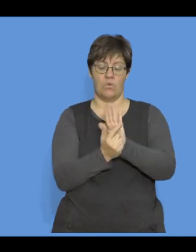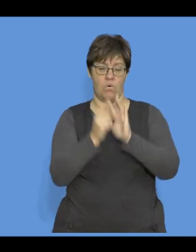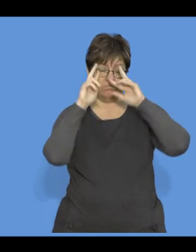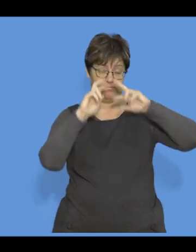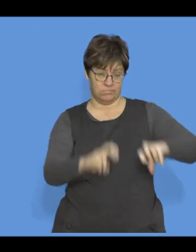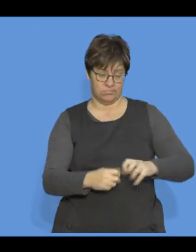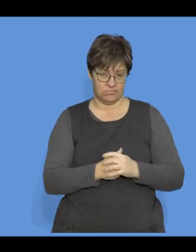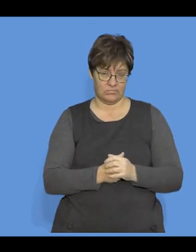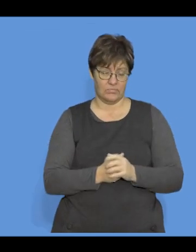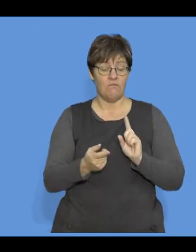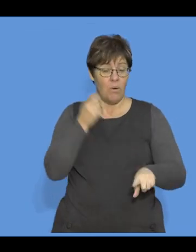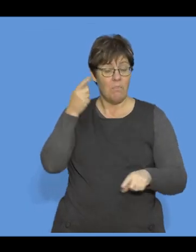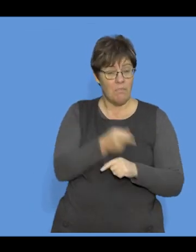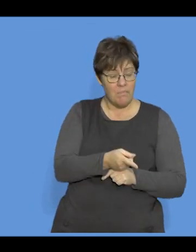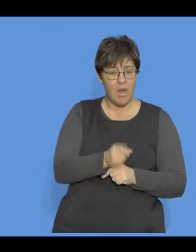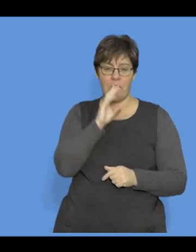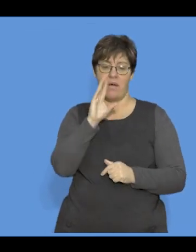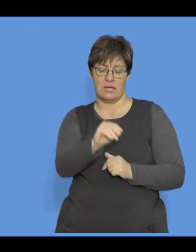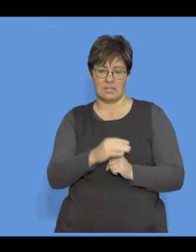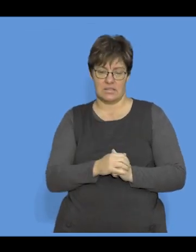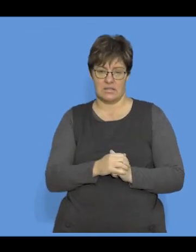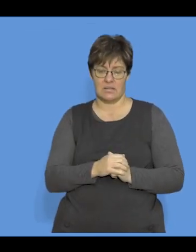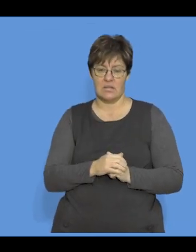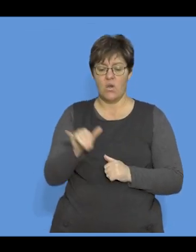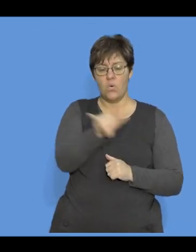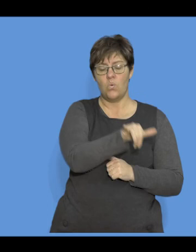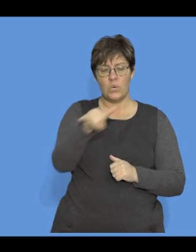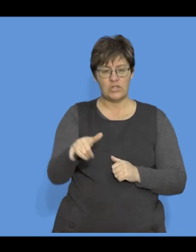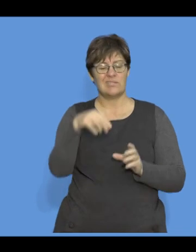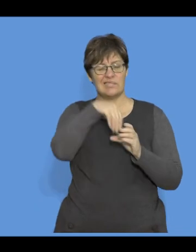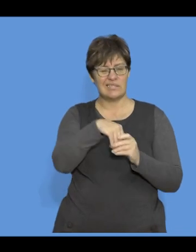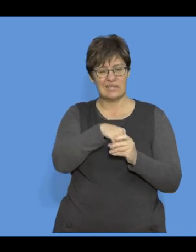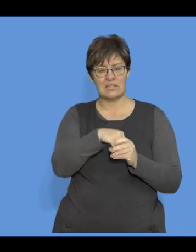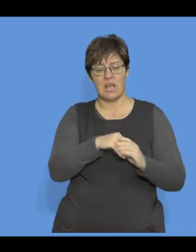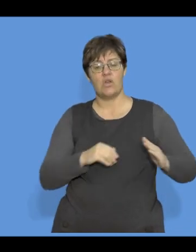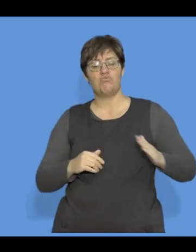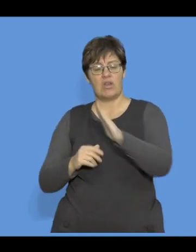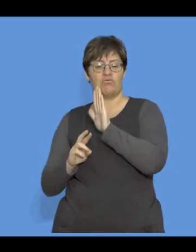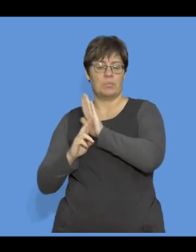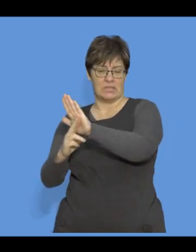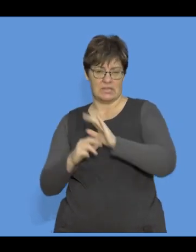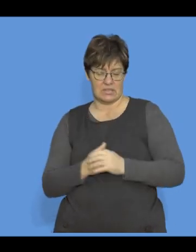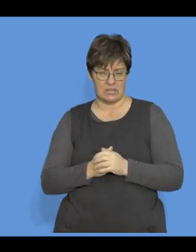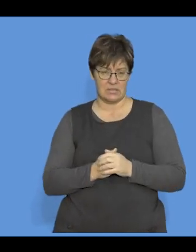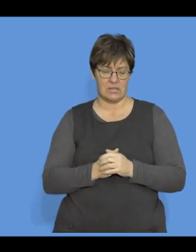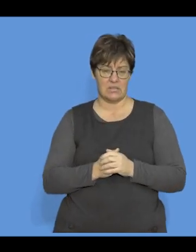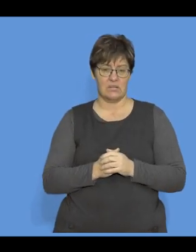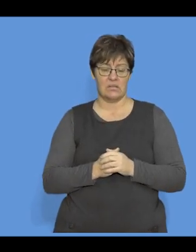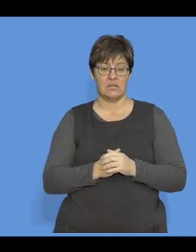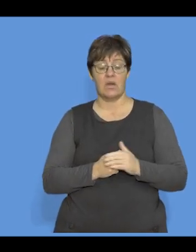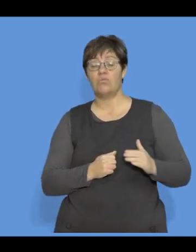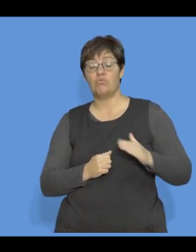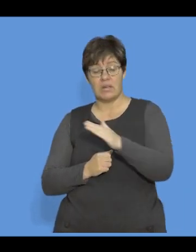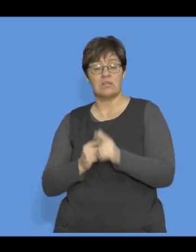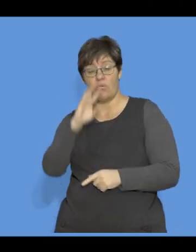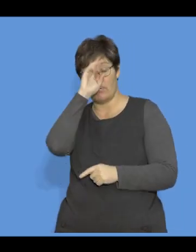From the graph, you're asked, which quantity does the gradient represent? Now, the gradient, remember, is the